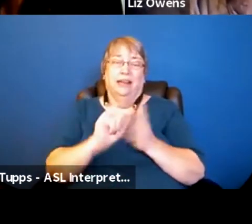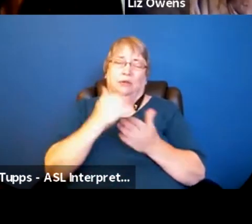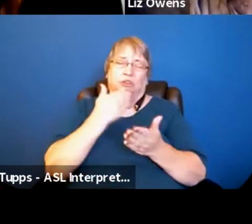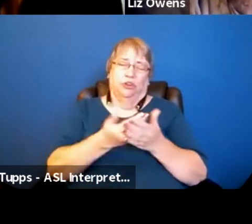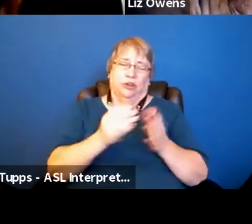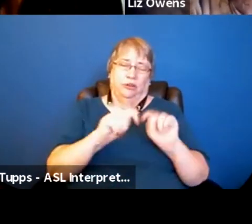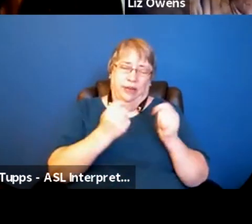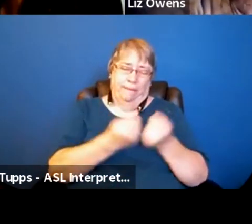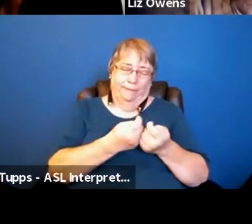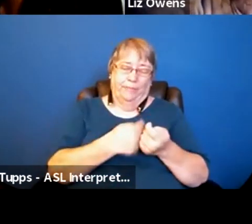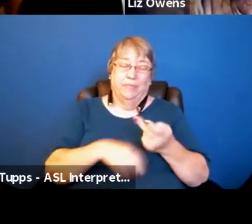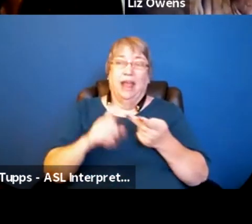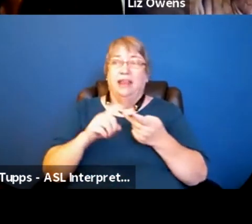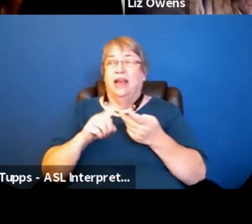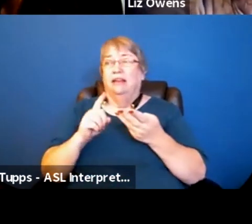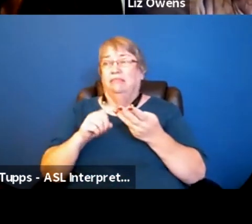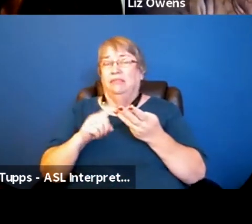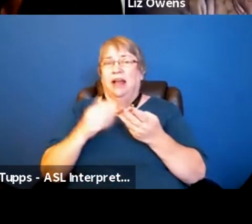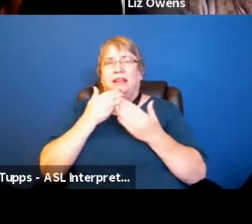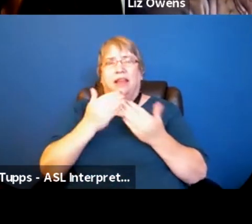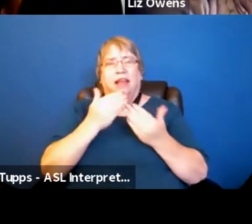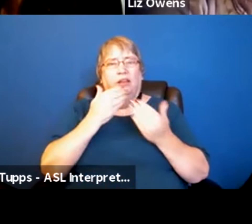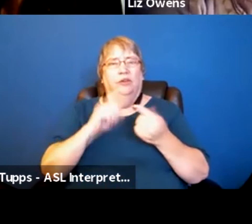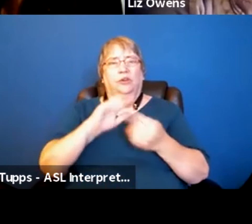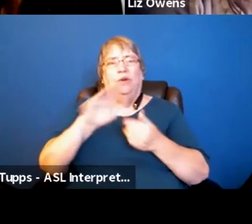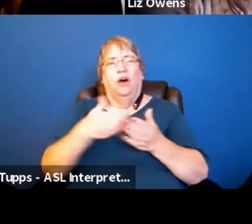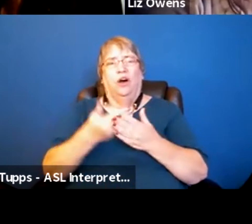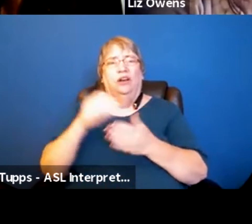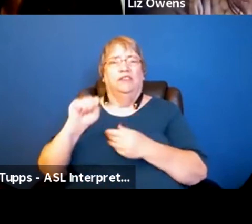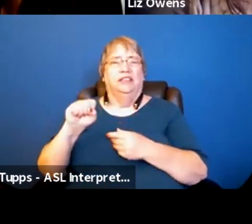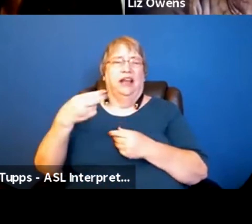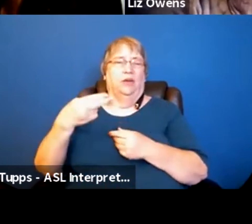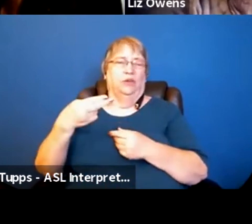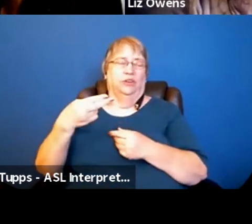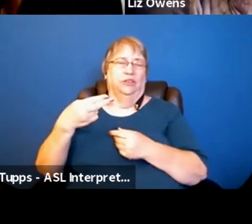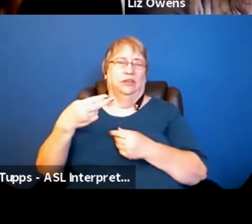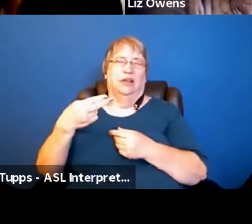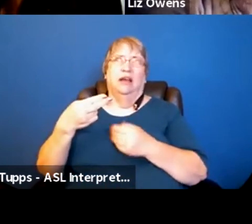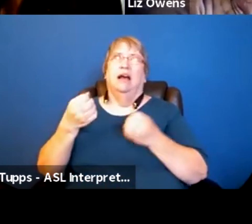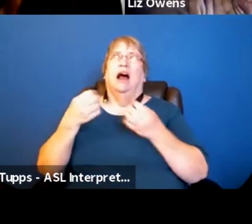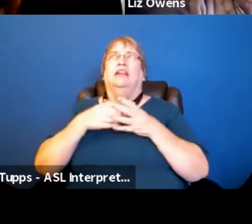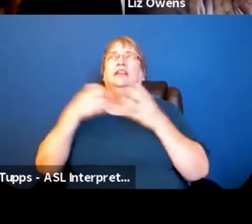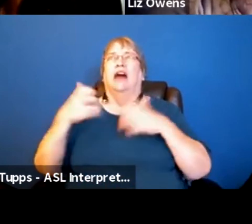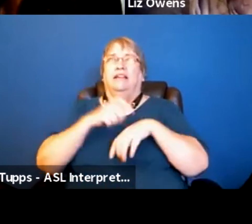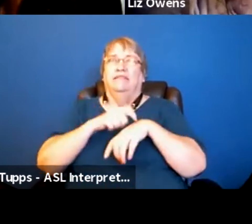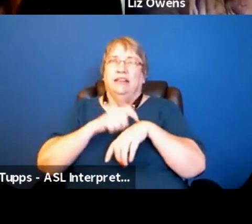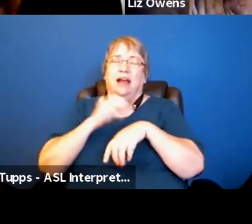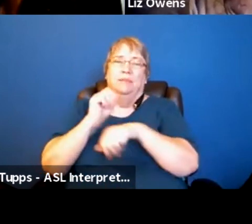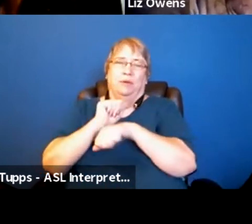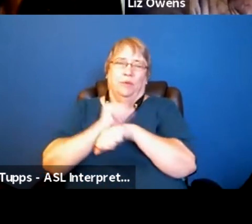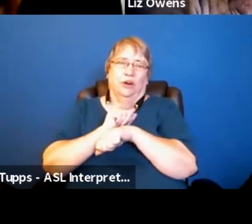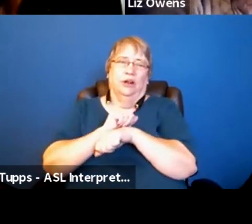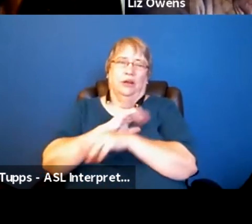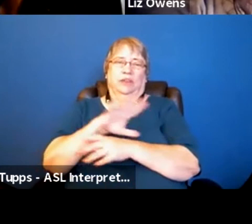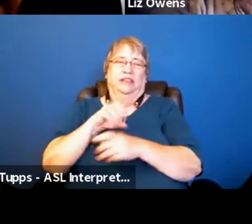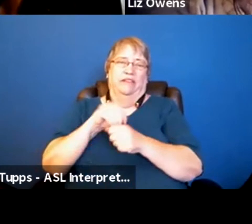just want to thank all the stakeholders, right? We had a lot of people who put time and energy into the needs assessment, and really we could not have done it